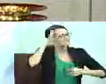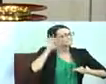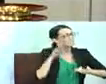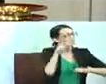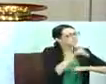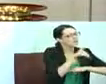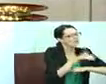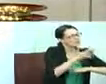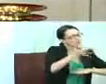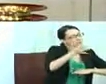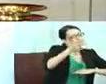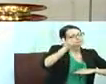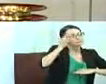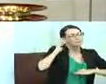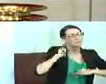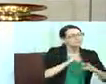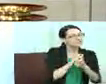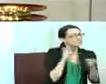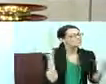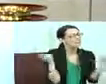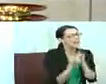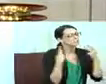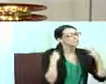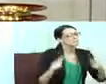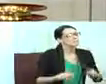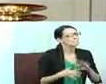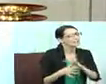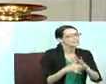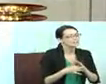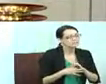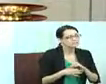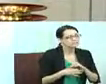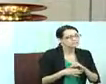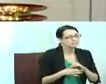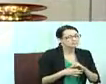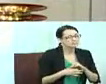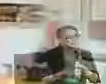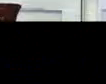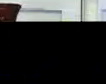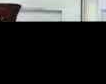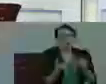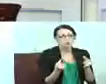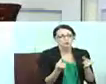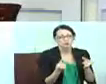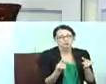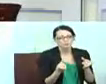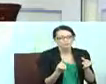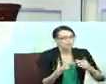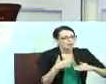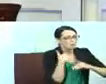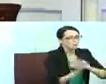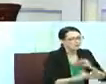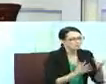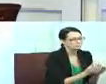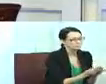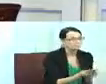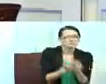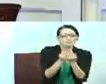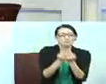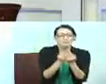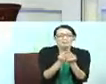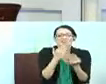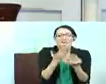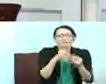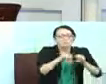a night that changed all of humanity, he took bread. In giving thanks, he broke it. And he